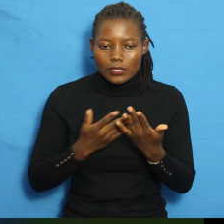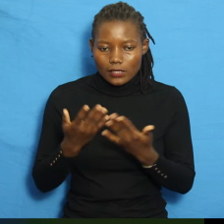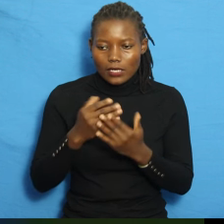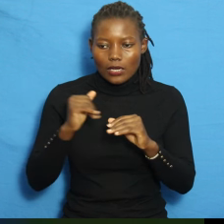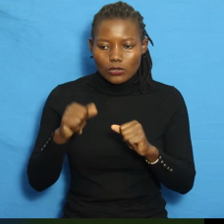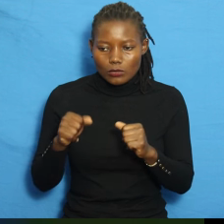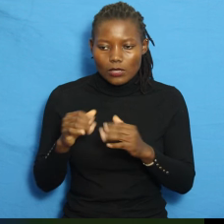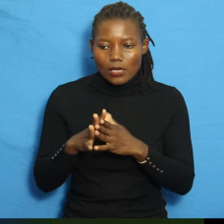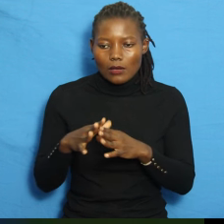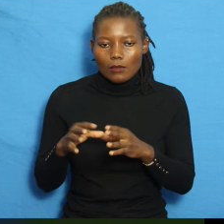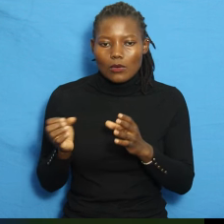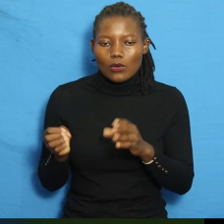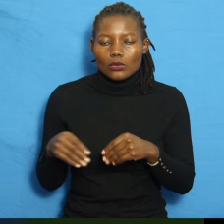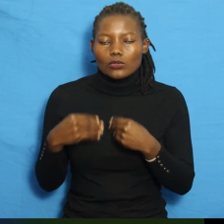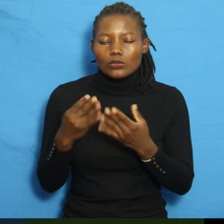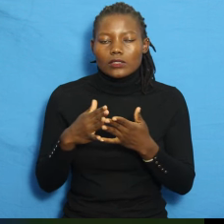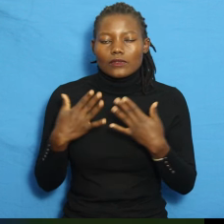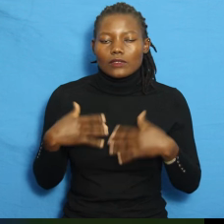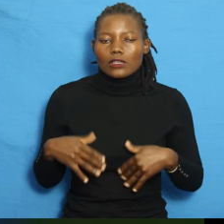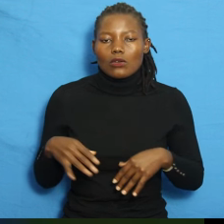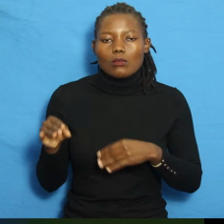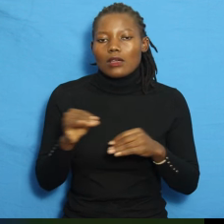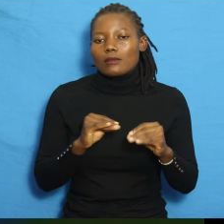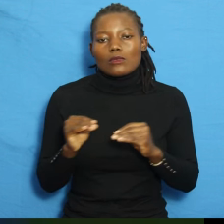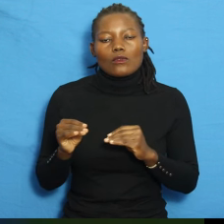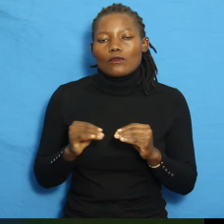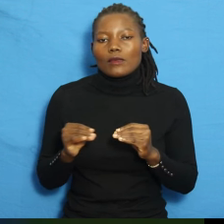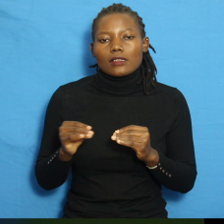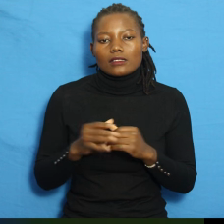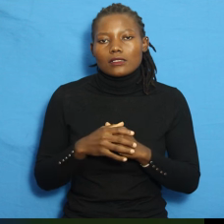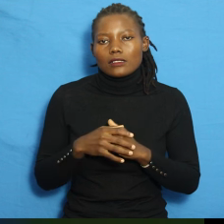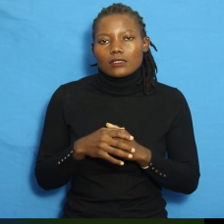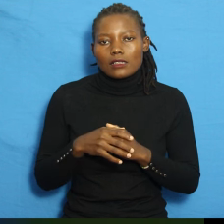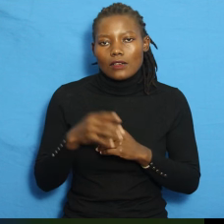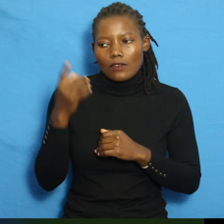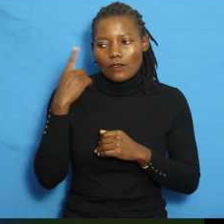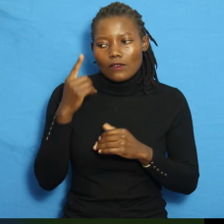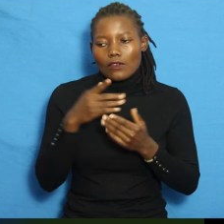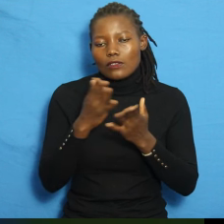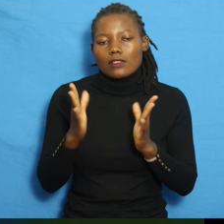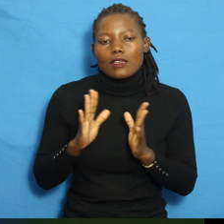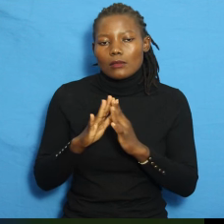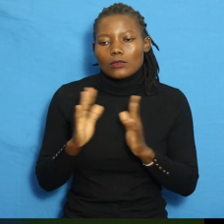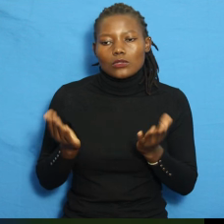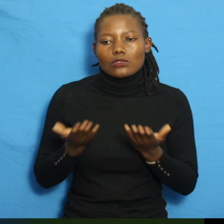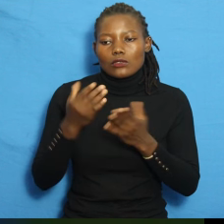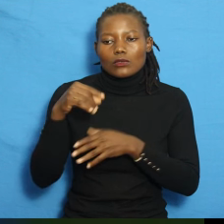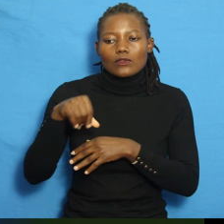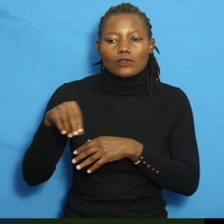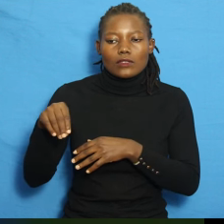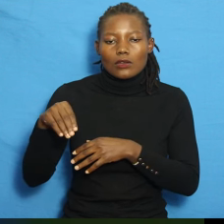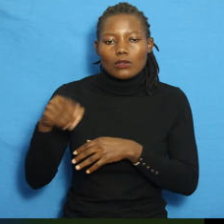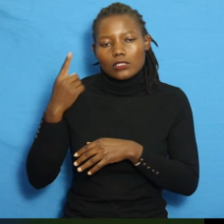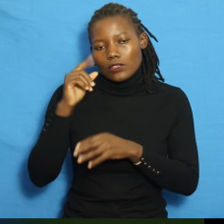to produce human movement in order to enhance the quality of a sports